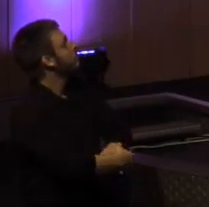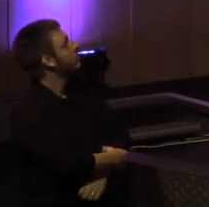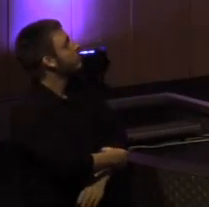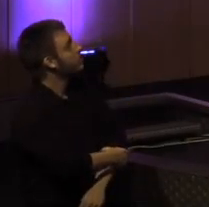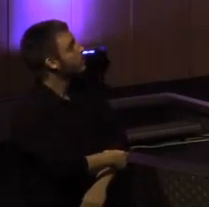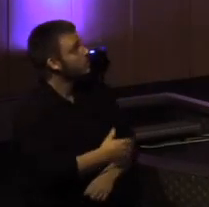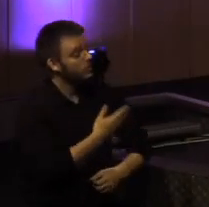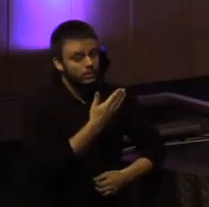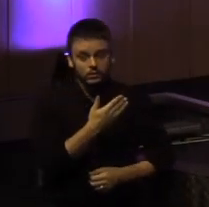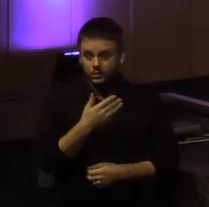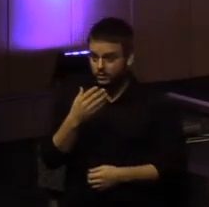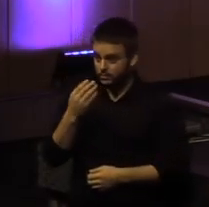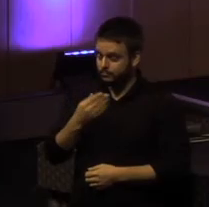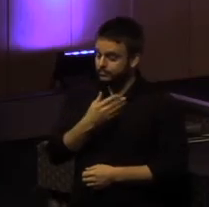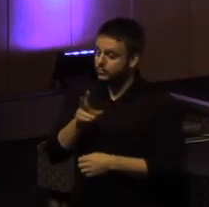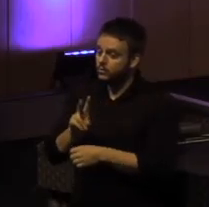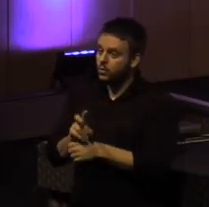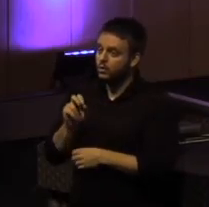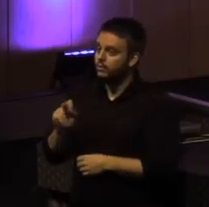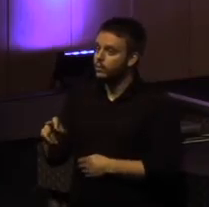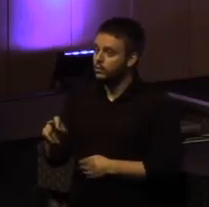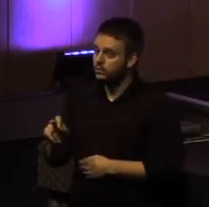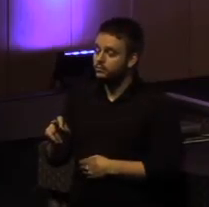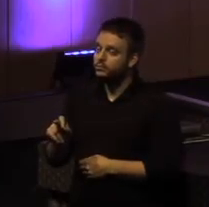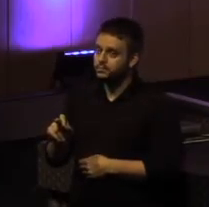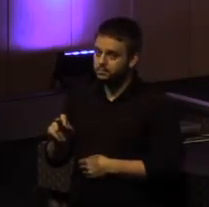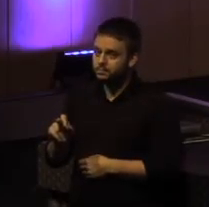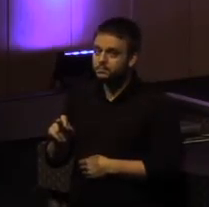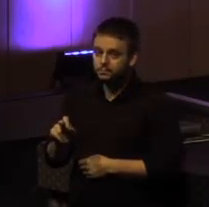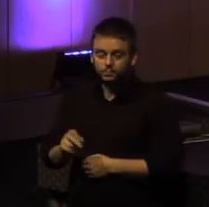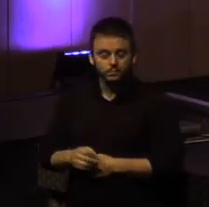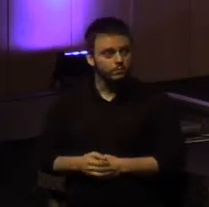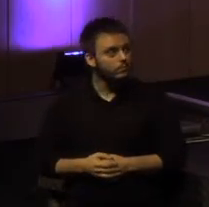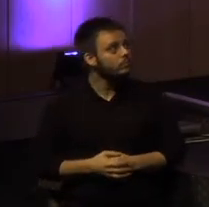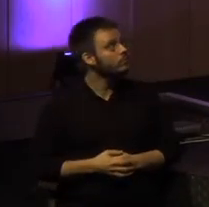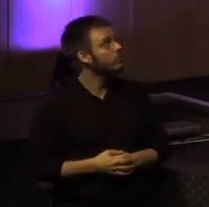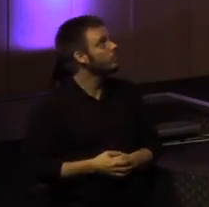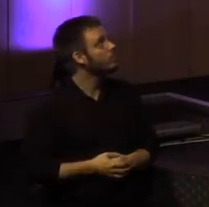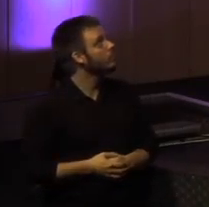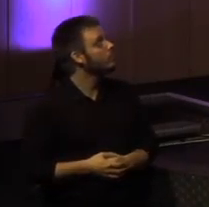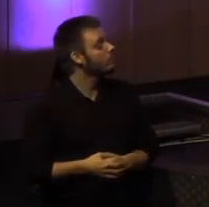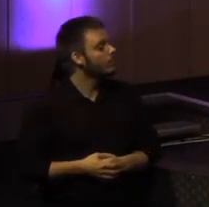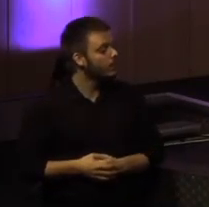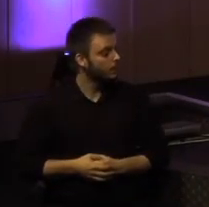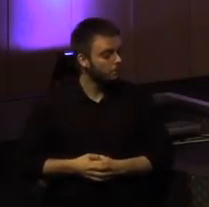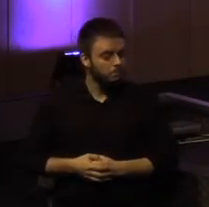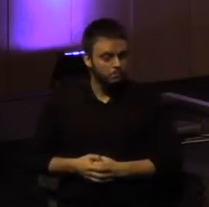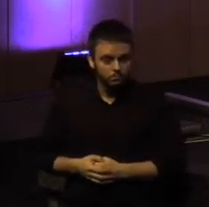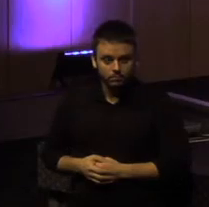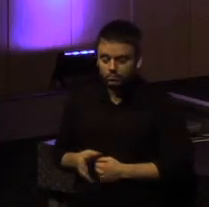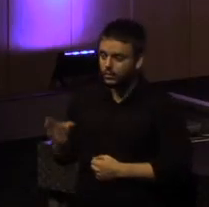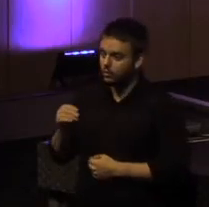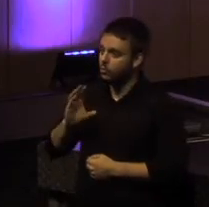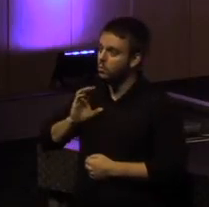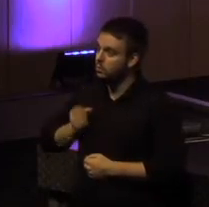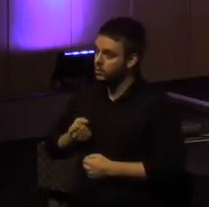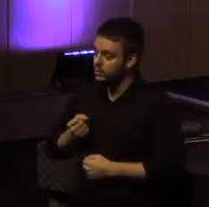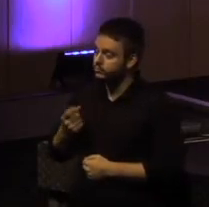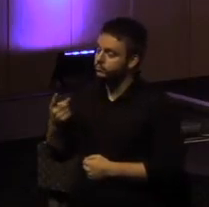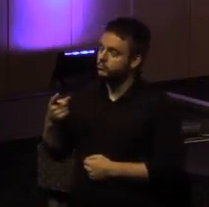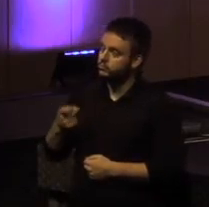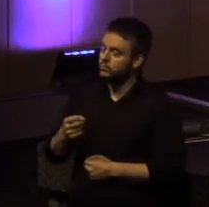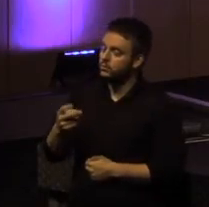your officers shoot Mr. Green? He shakes his head emphatically no. When I ask him